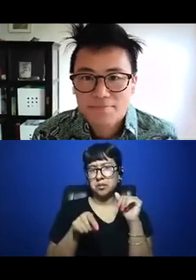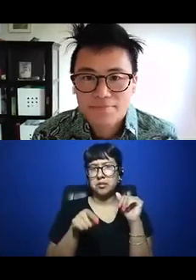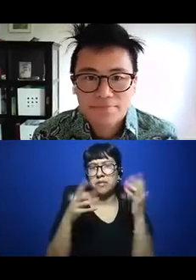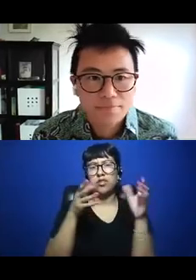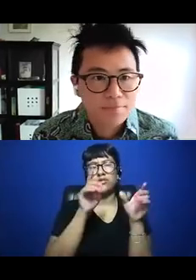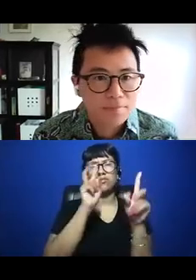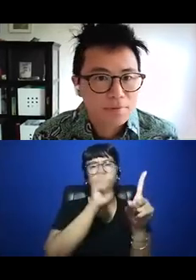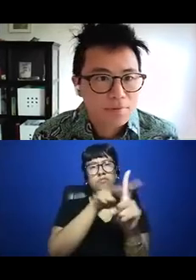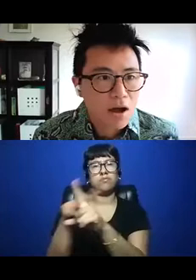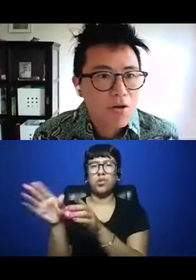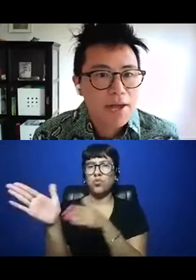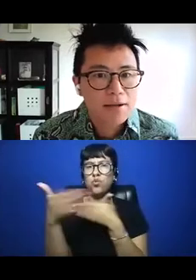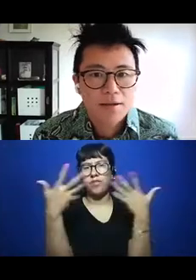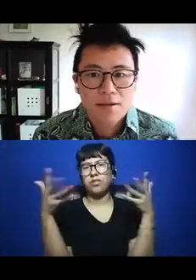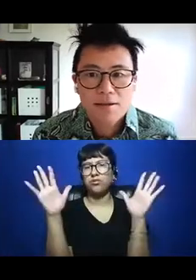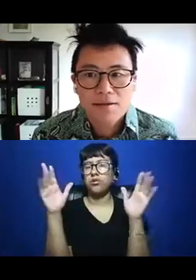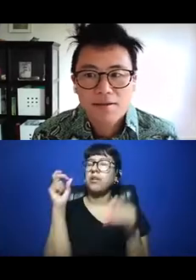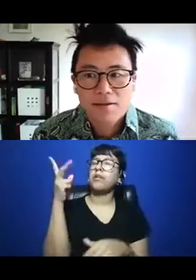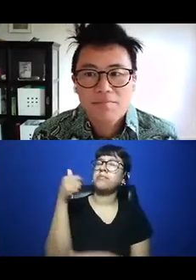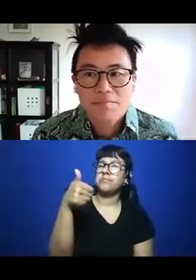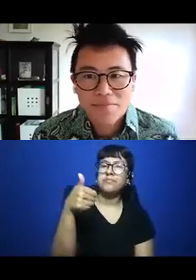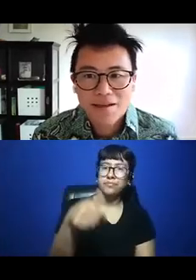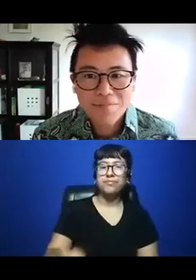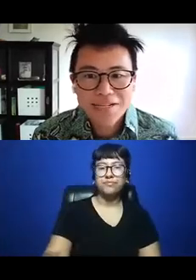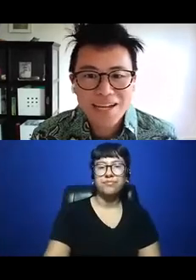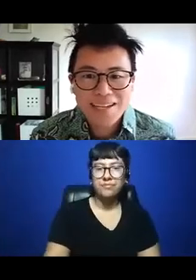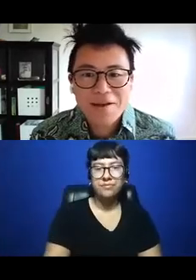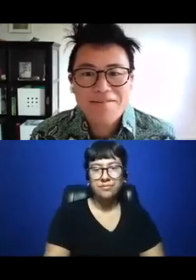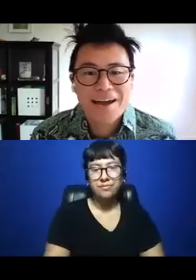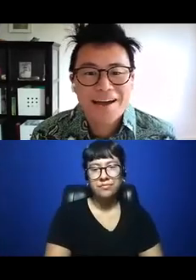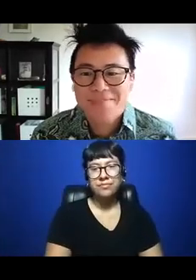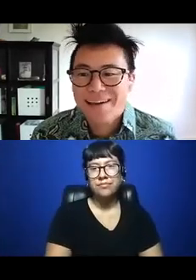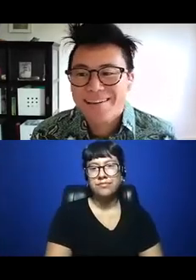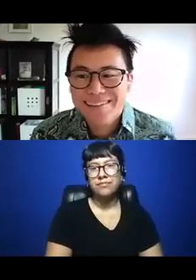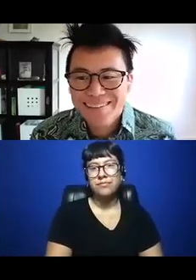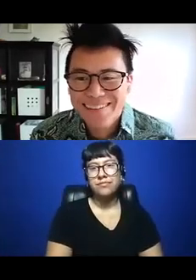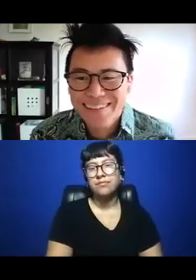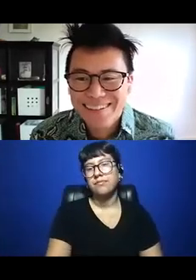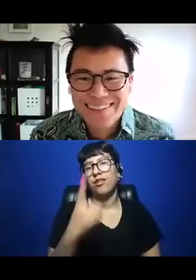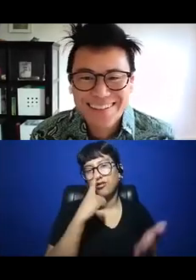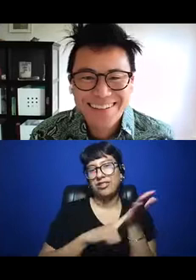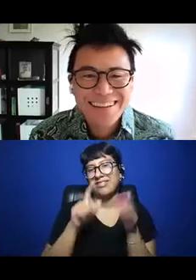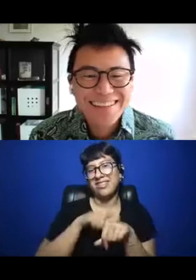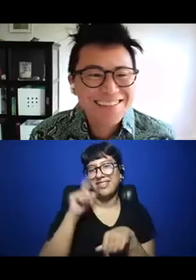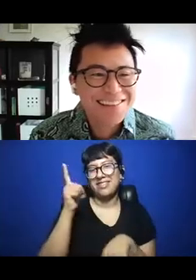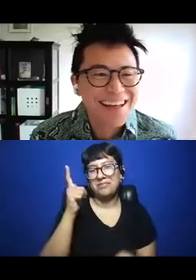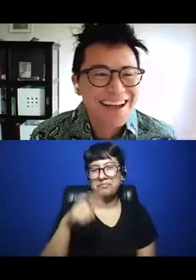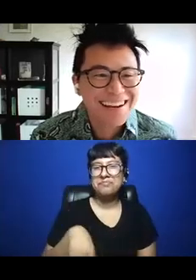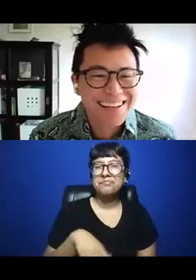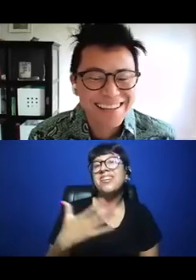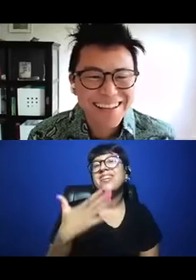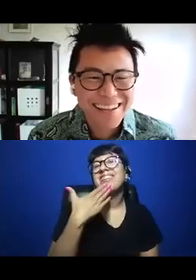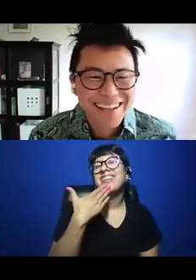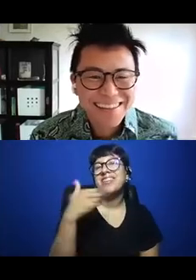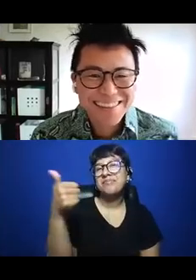who needs to be in a room. All right. I'm gonna check in about time then. Thanks to